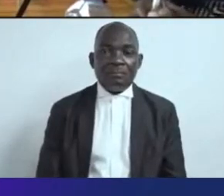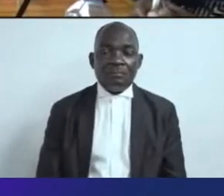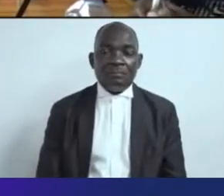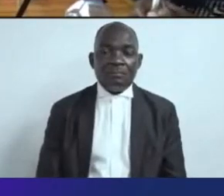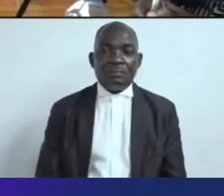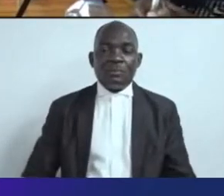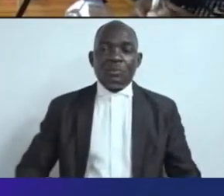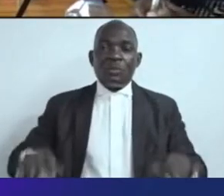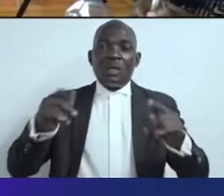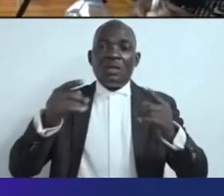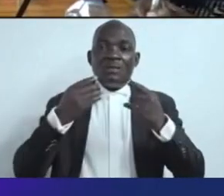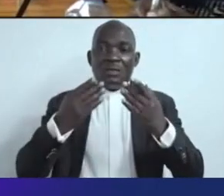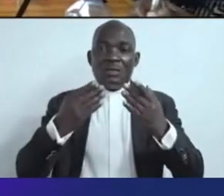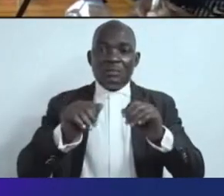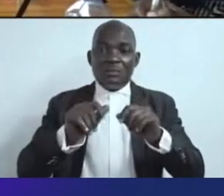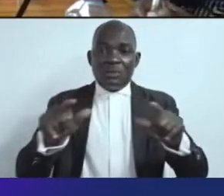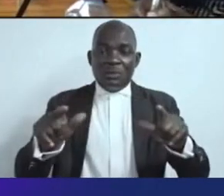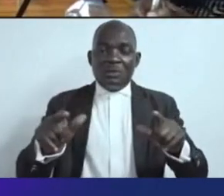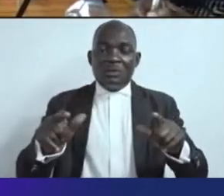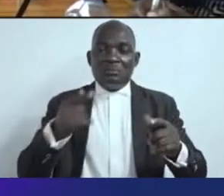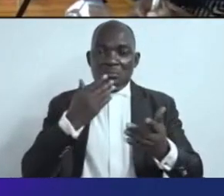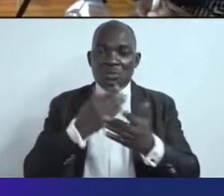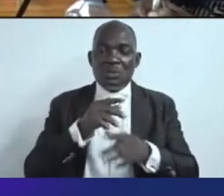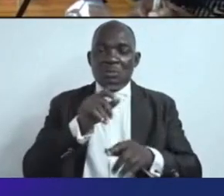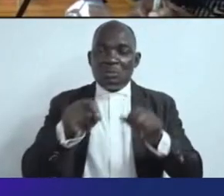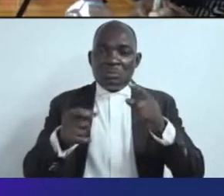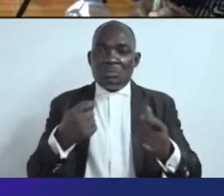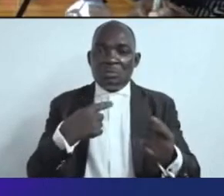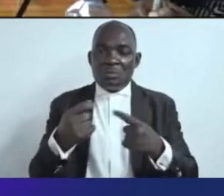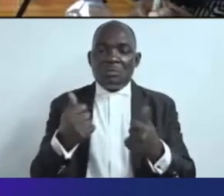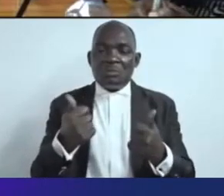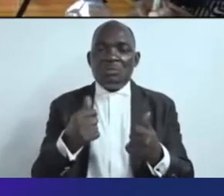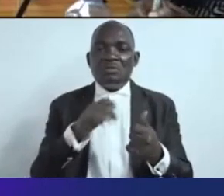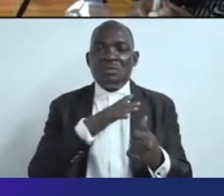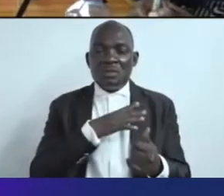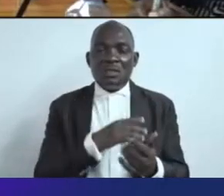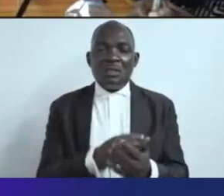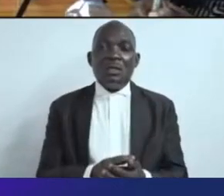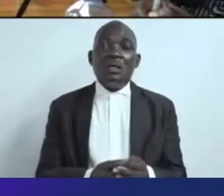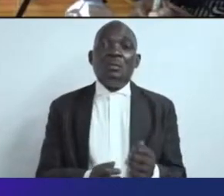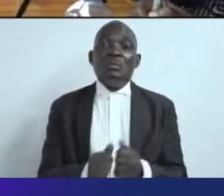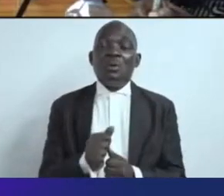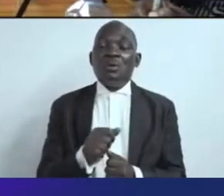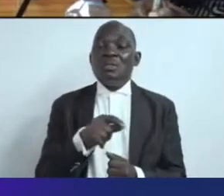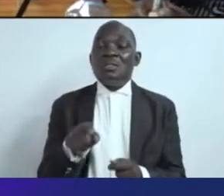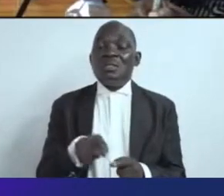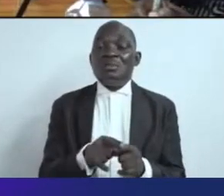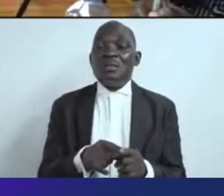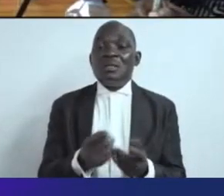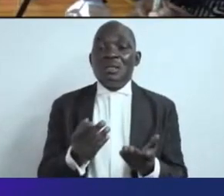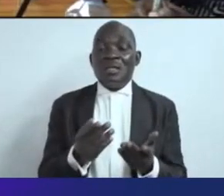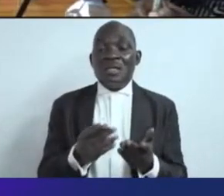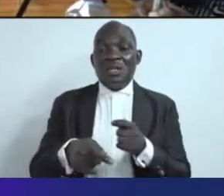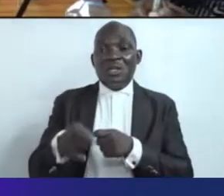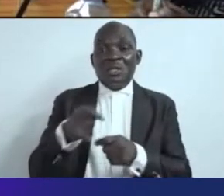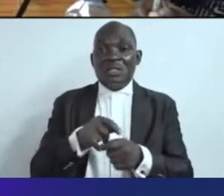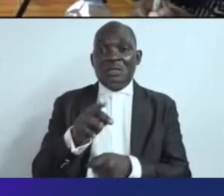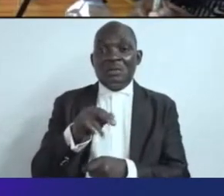Well, thank you very much for those questions, and most of them related to the stability of the exchange